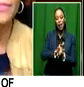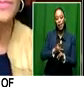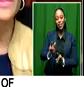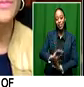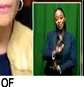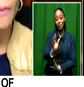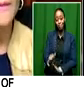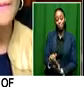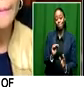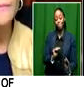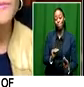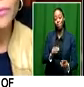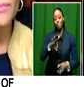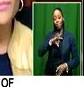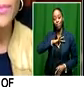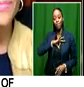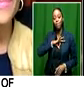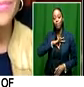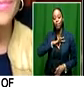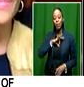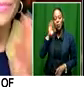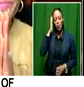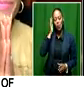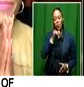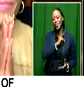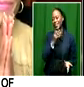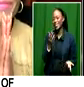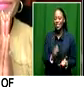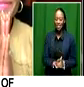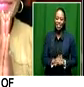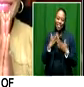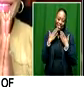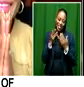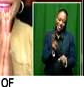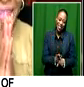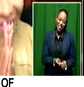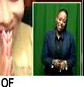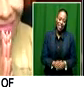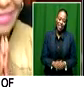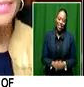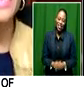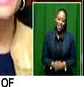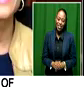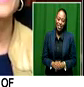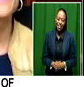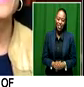Africa Education Medal, and we know why. We know why. Thank you again for joining us here on the